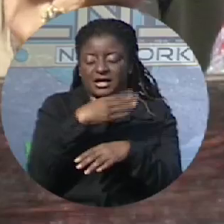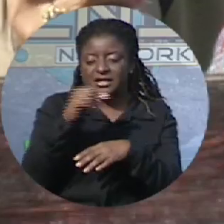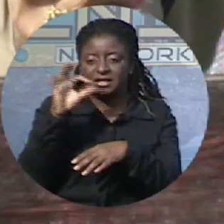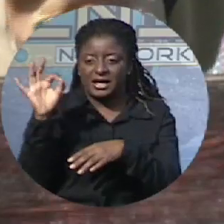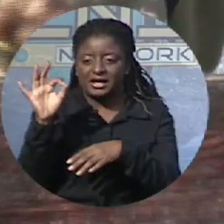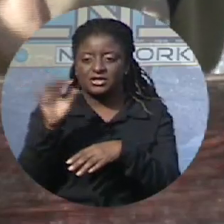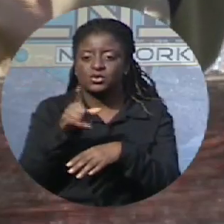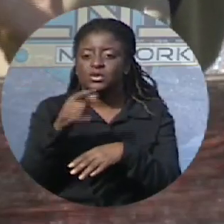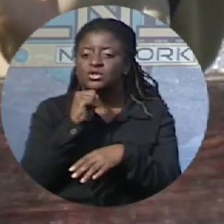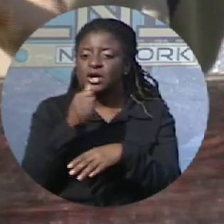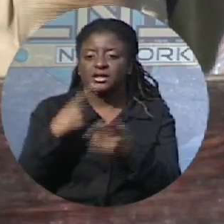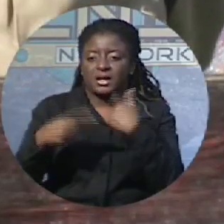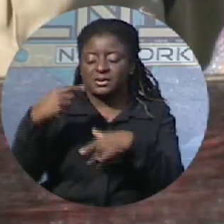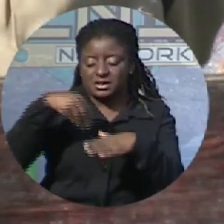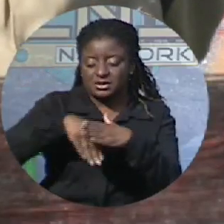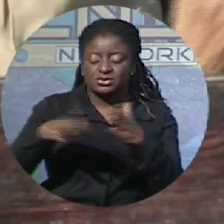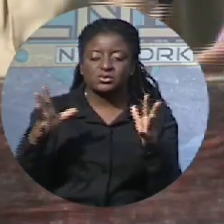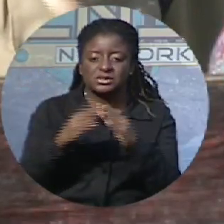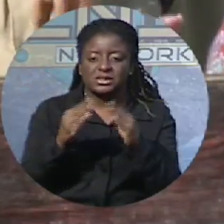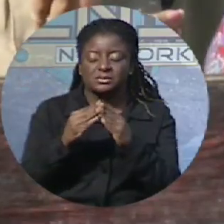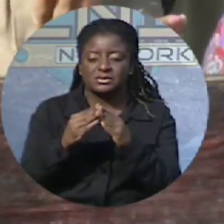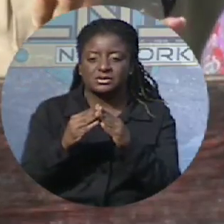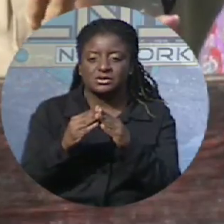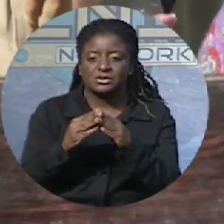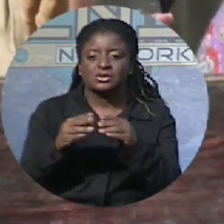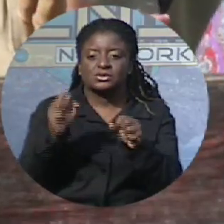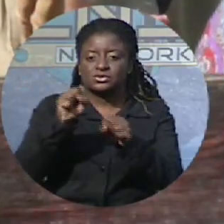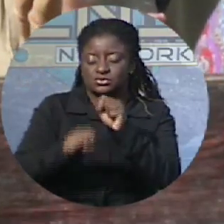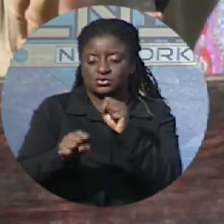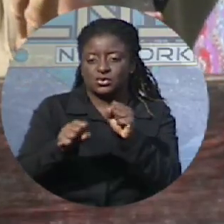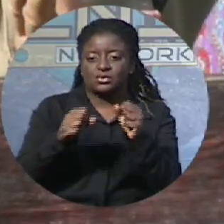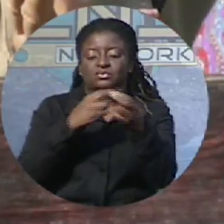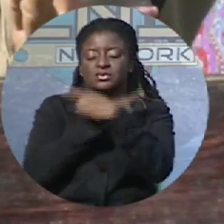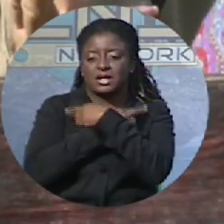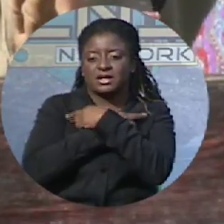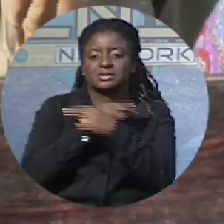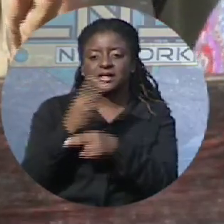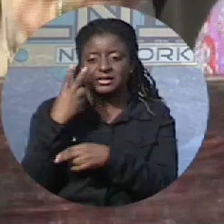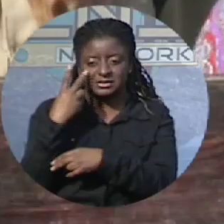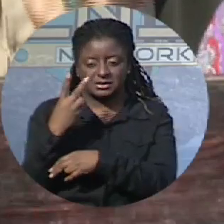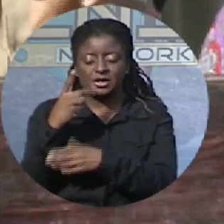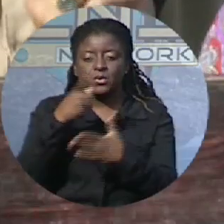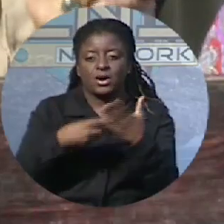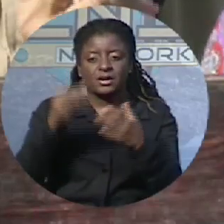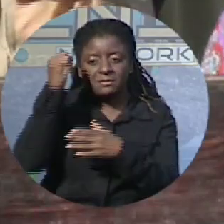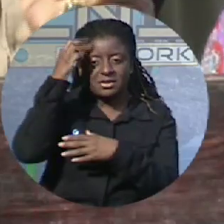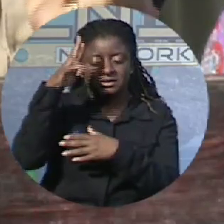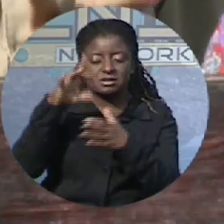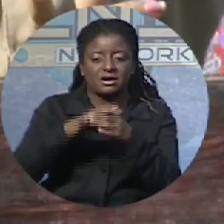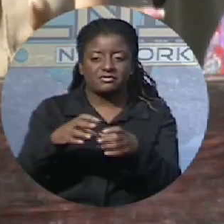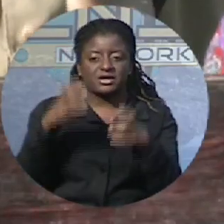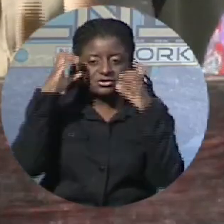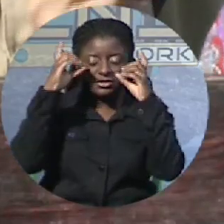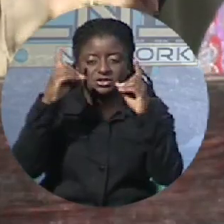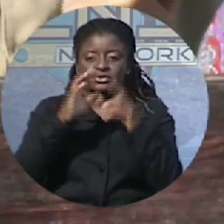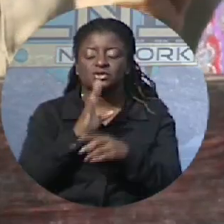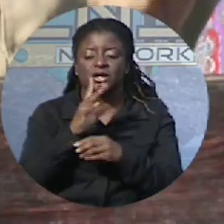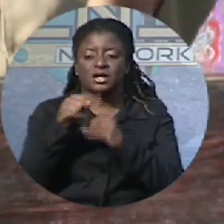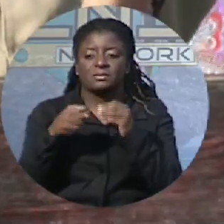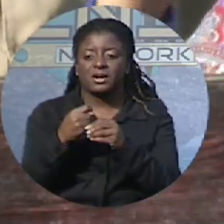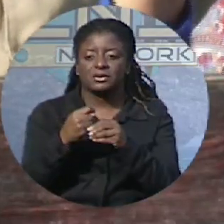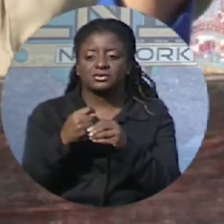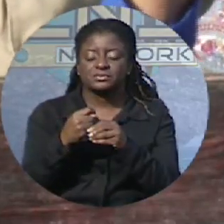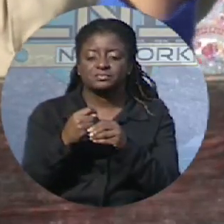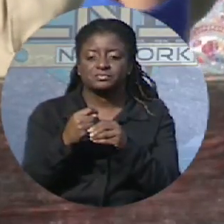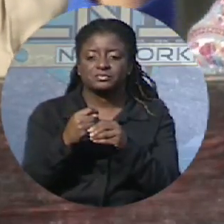assembly. It's all so casual. So I see what the Minister of Education is talking about. You have to pull up your socks on